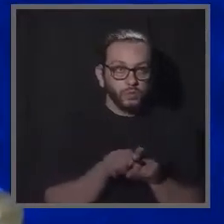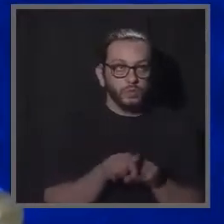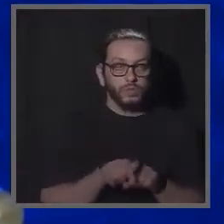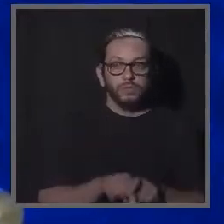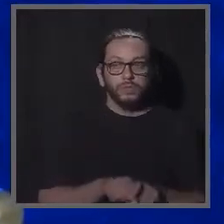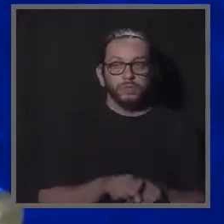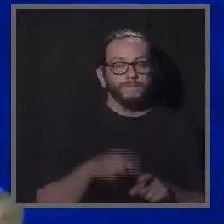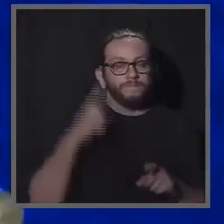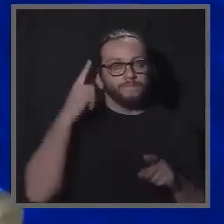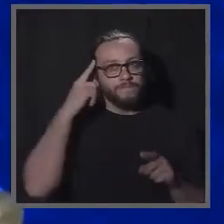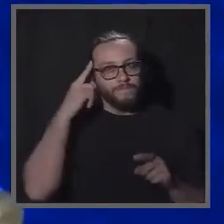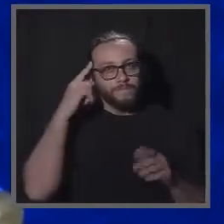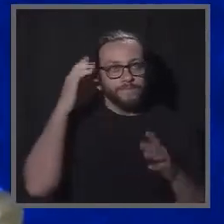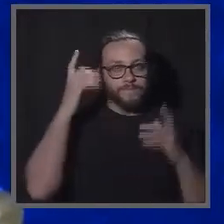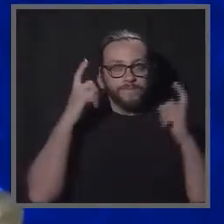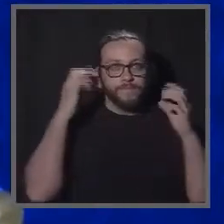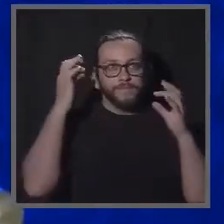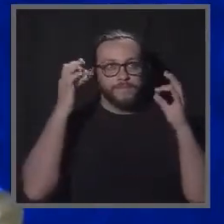that